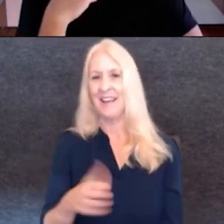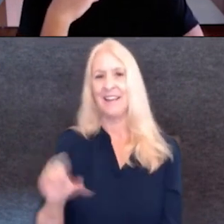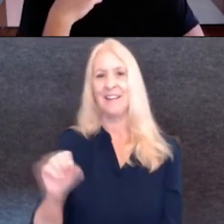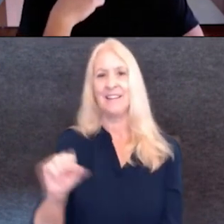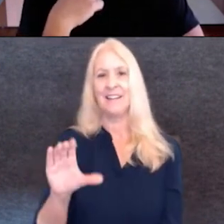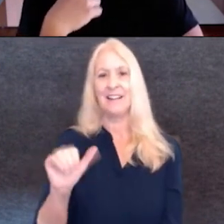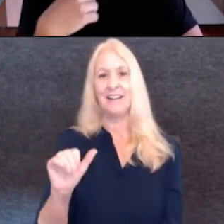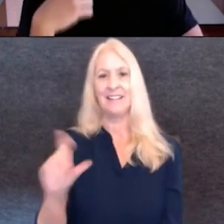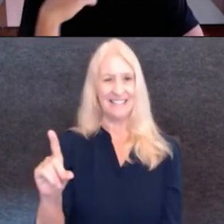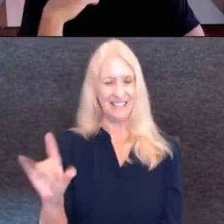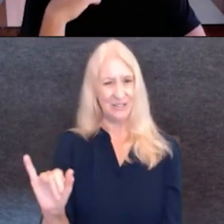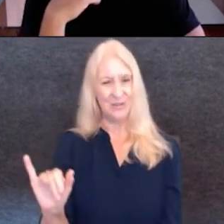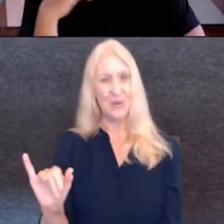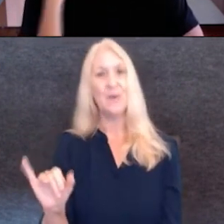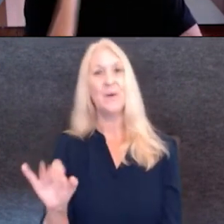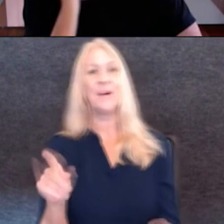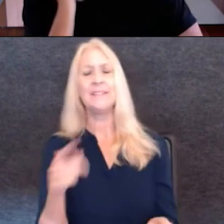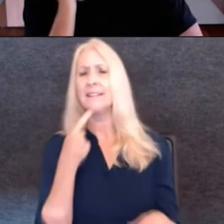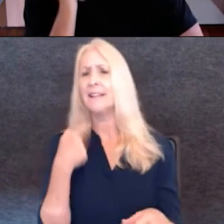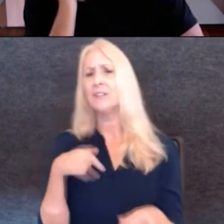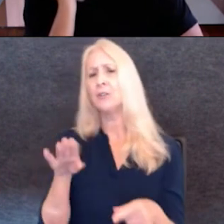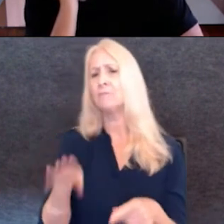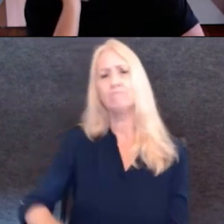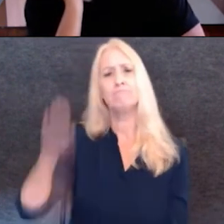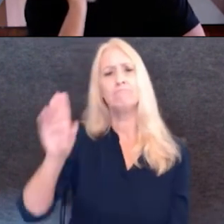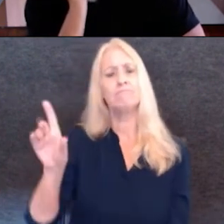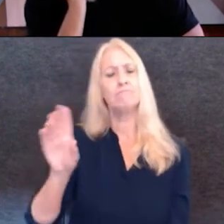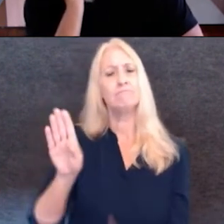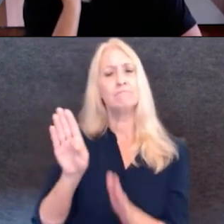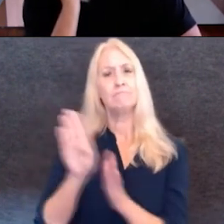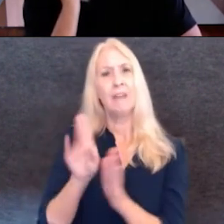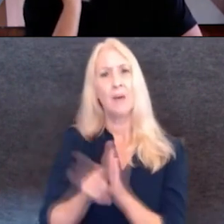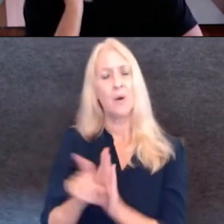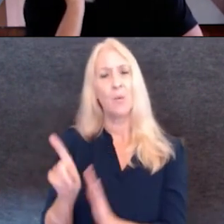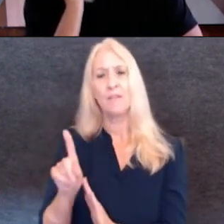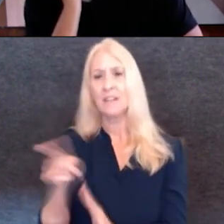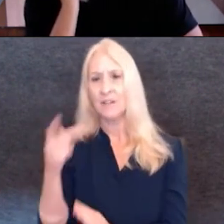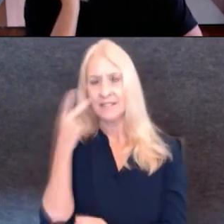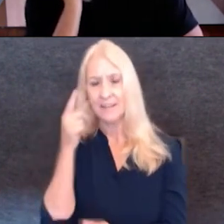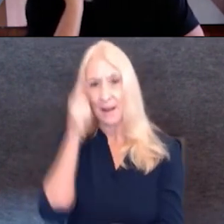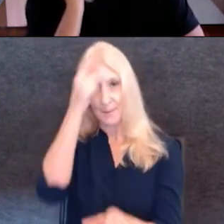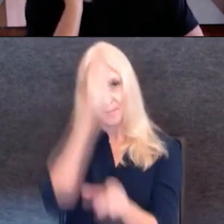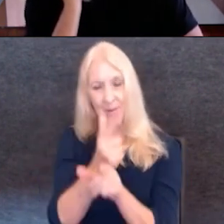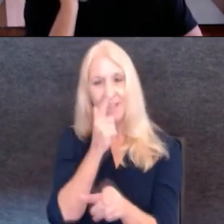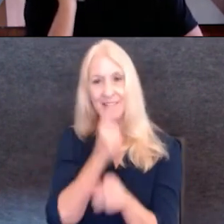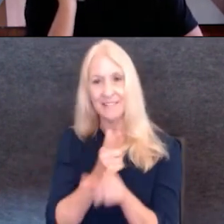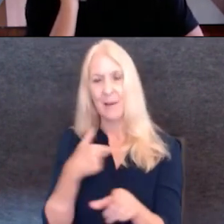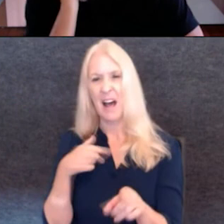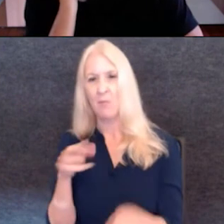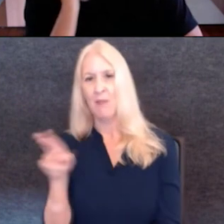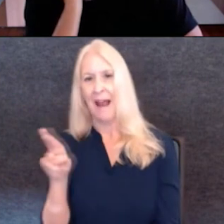Okay, so tell us about your upbringing. So what you see there is my siblings. I'm the guy on the